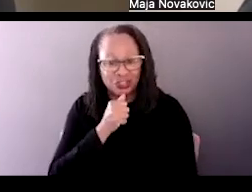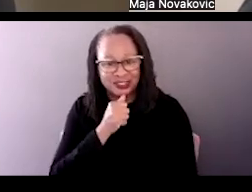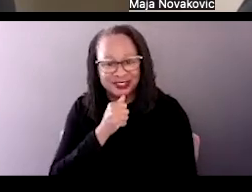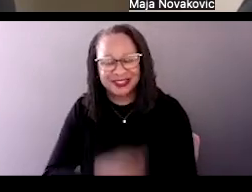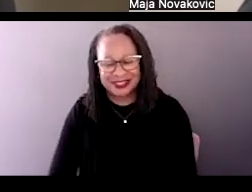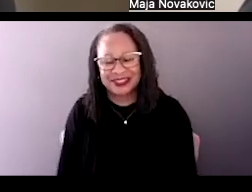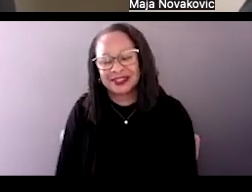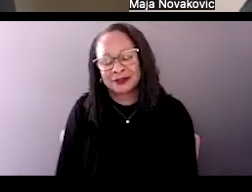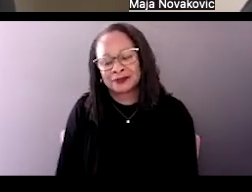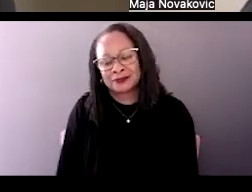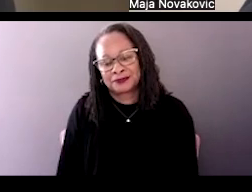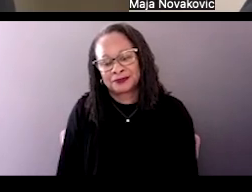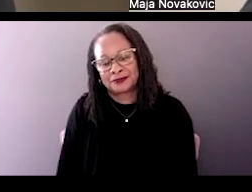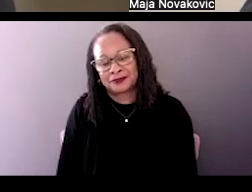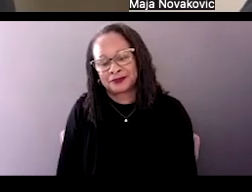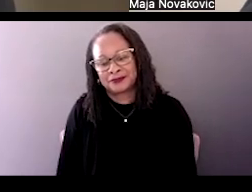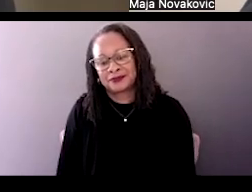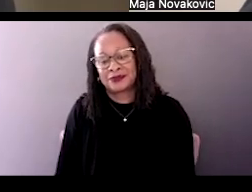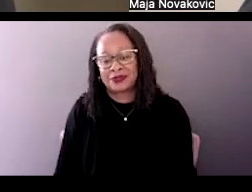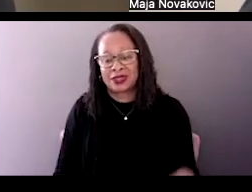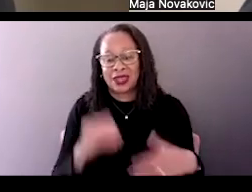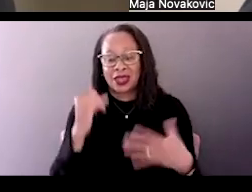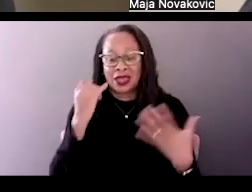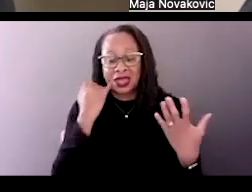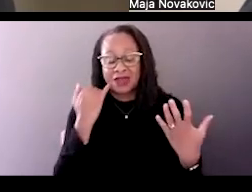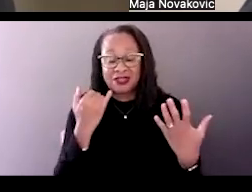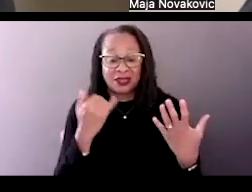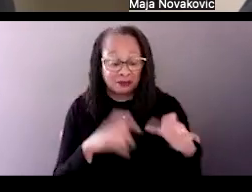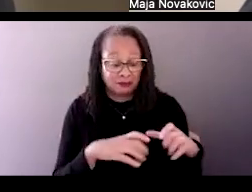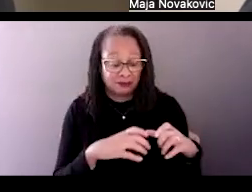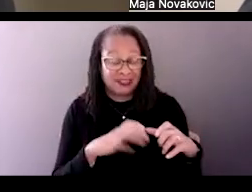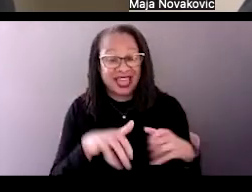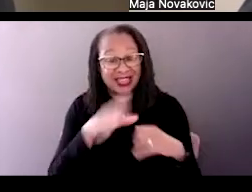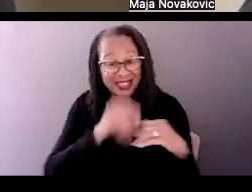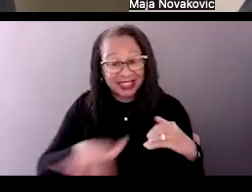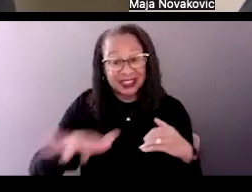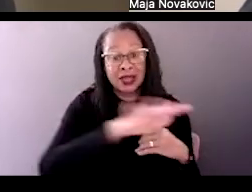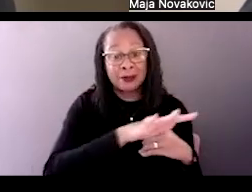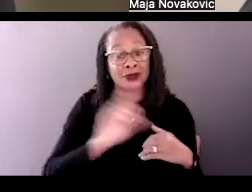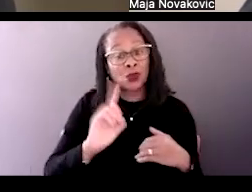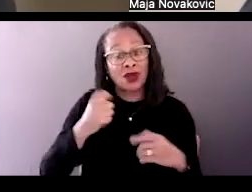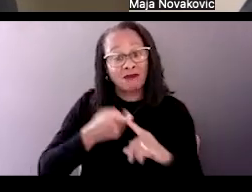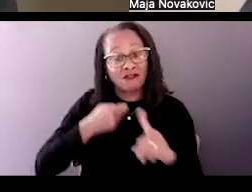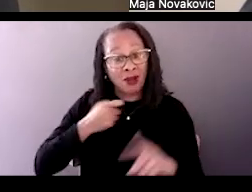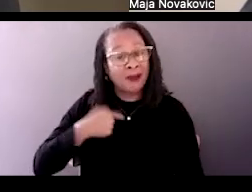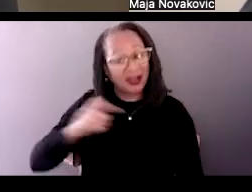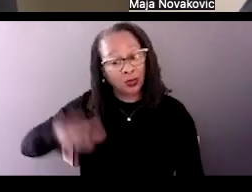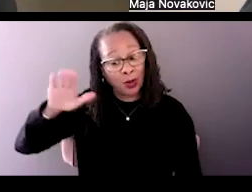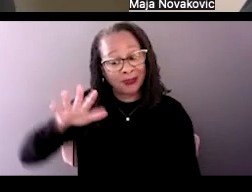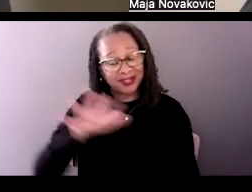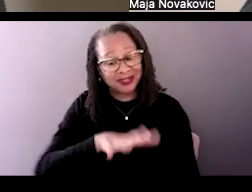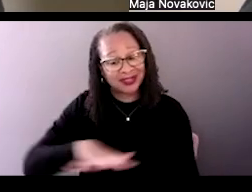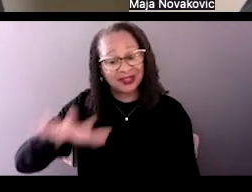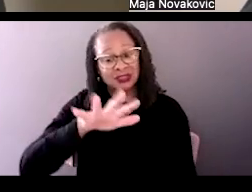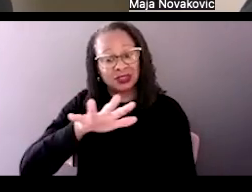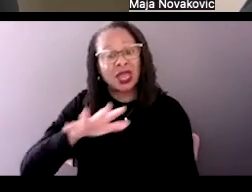said, it's the landscape where I grew up. And to show that